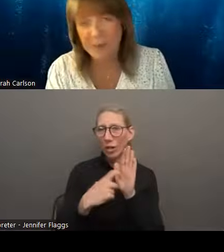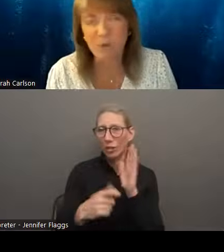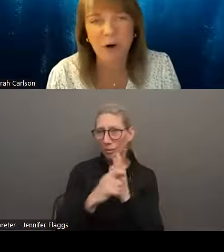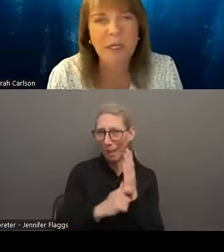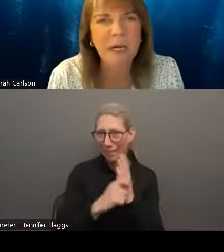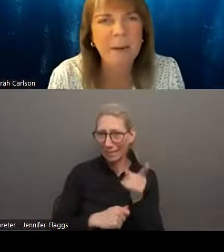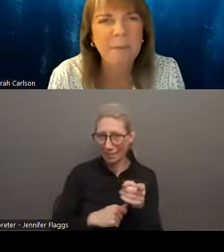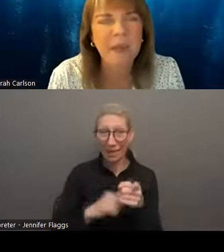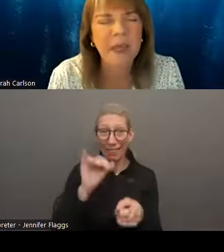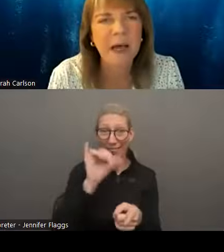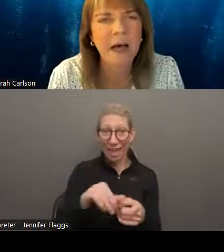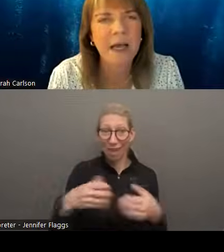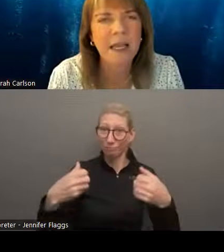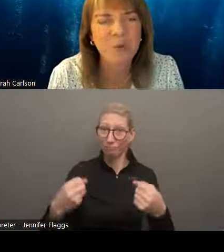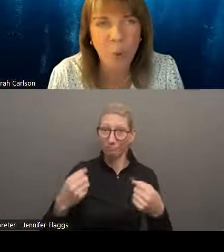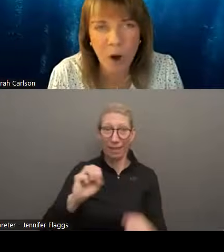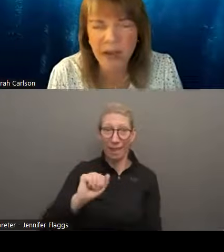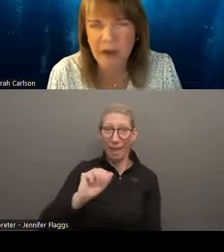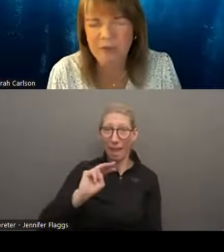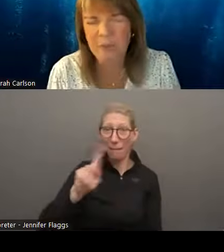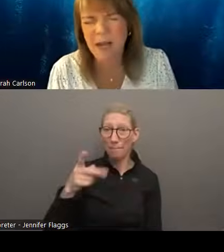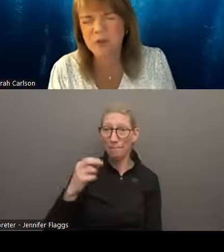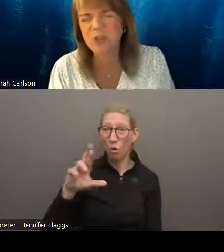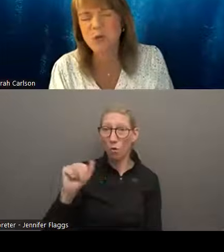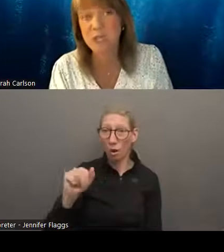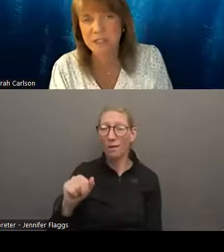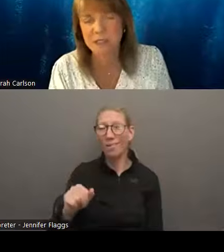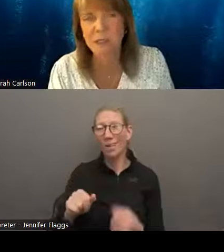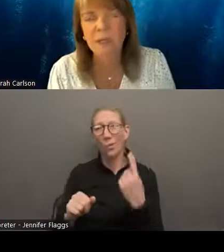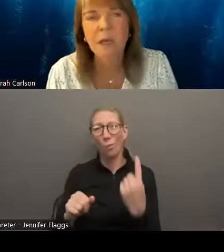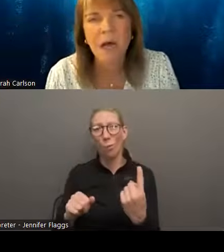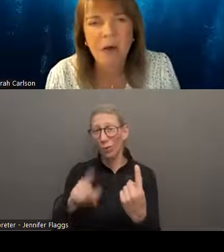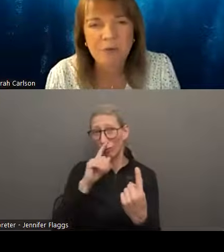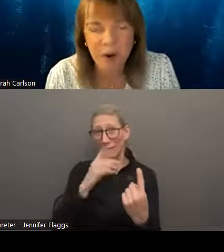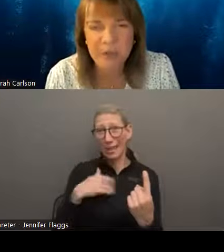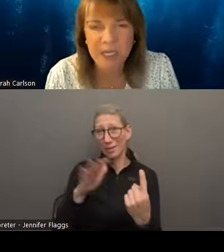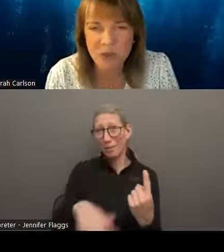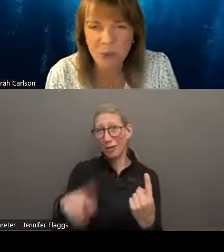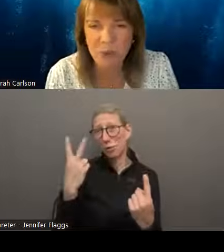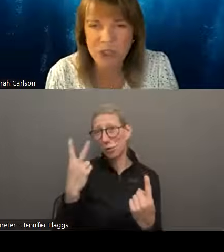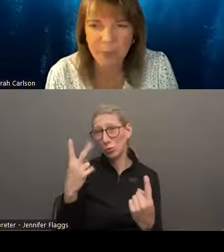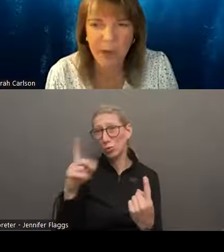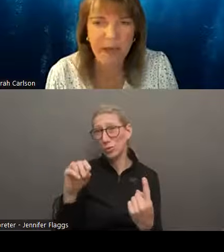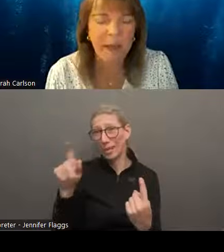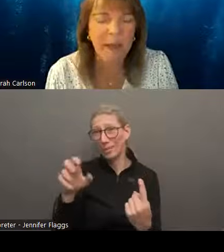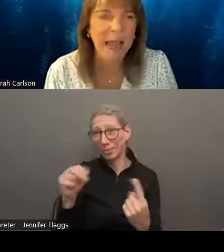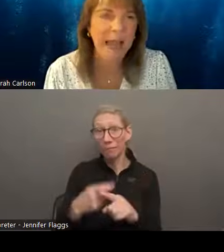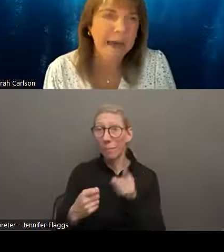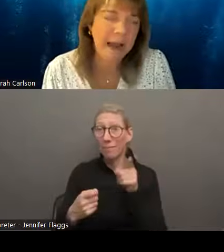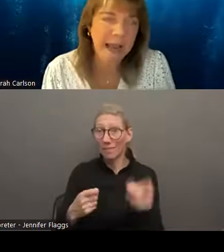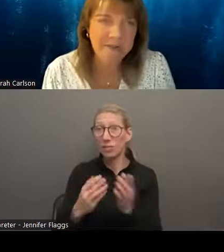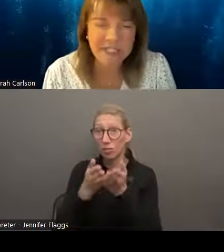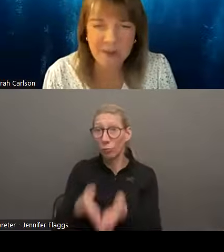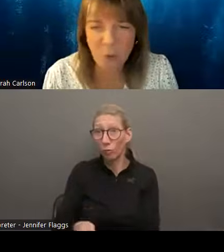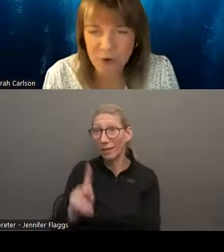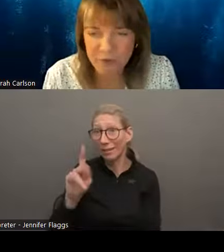that amphora is one of about 24 from the Kizilburun shipwreck. And